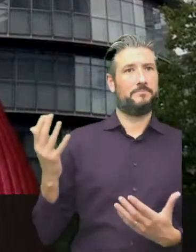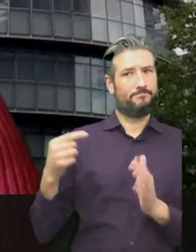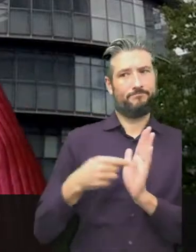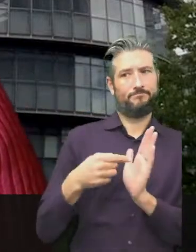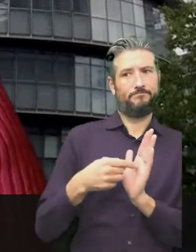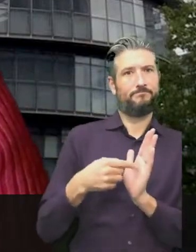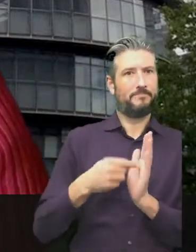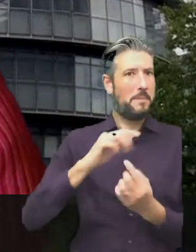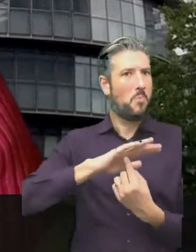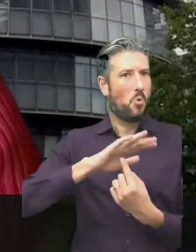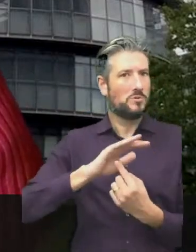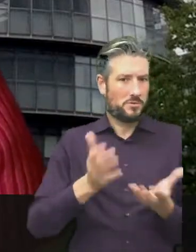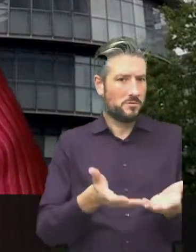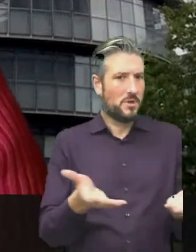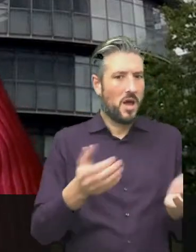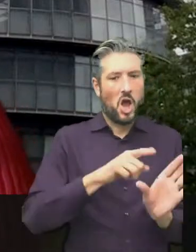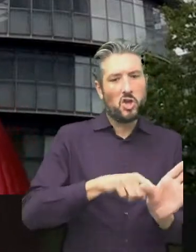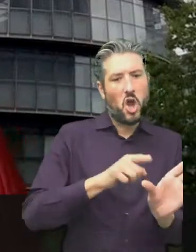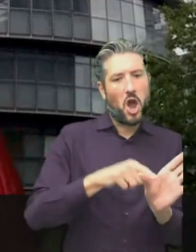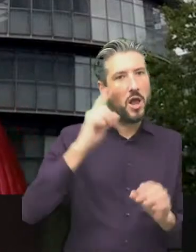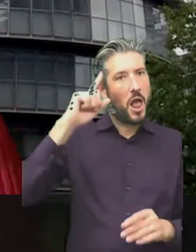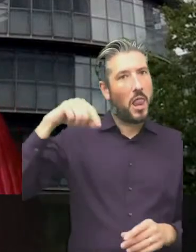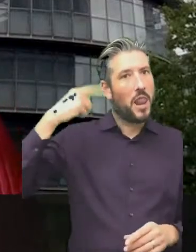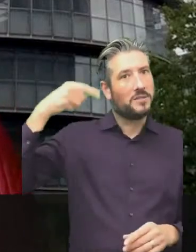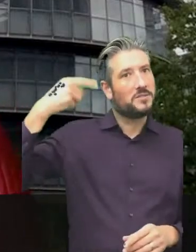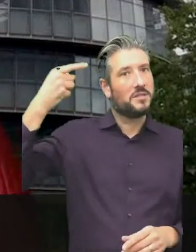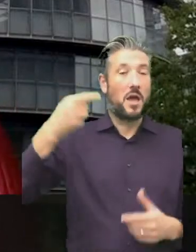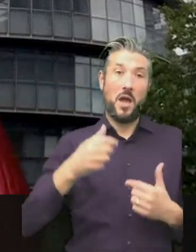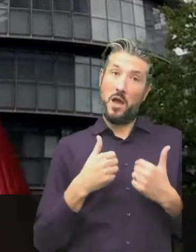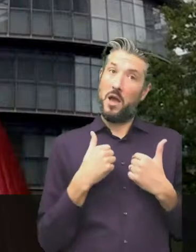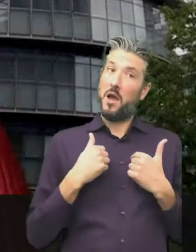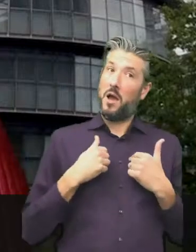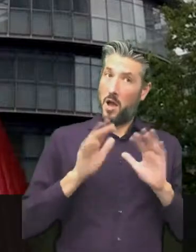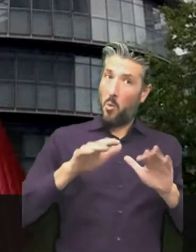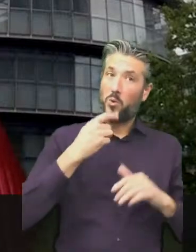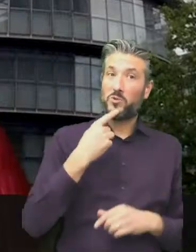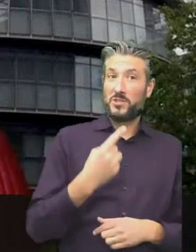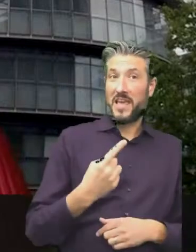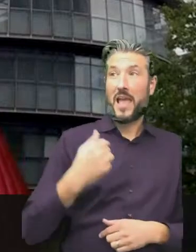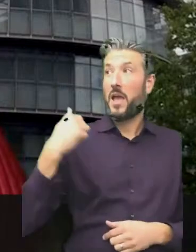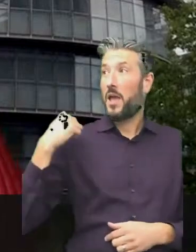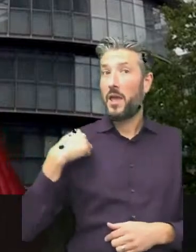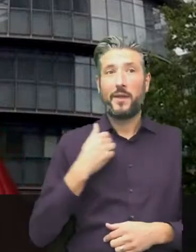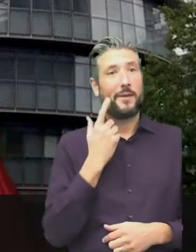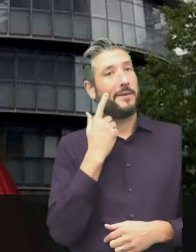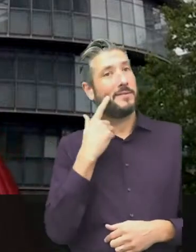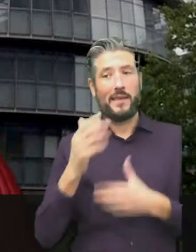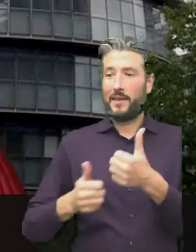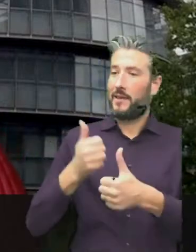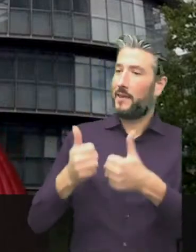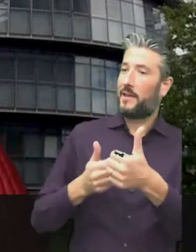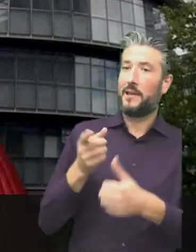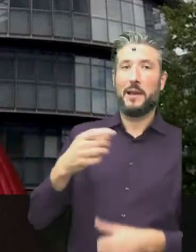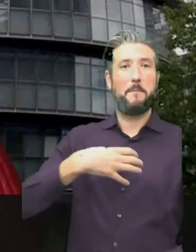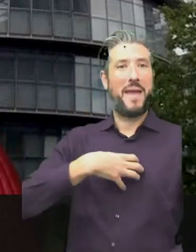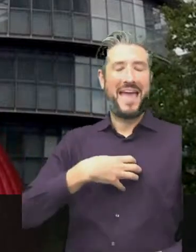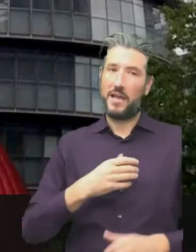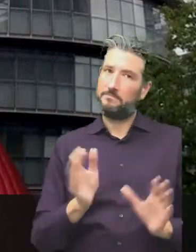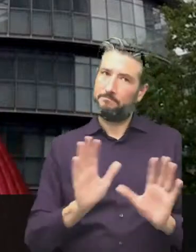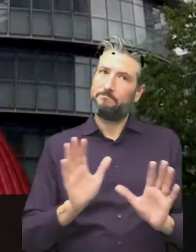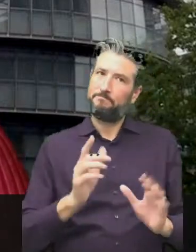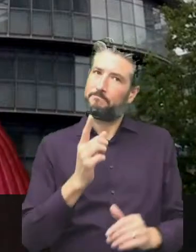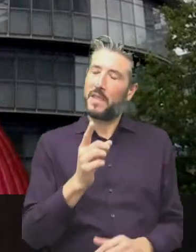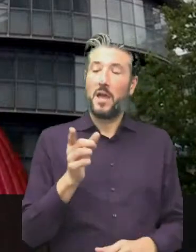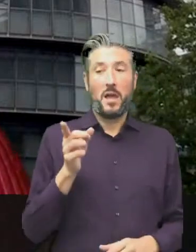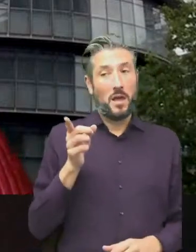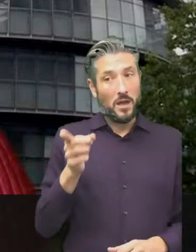I don't praise him willy-nilly, let me be clear, that in Sadiq Khan, you have a mayor